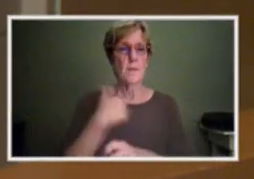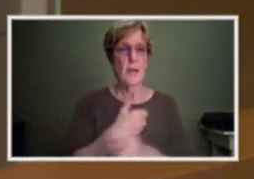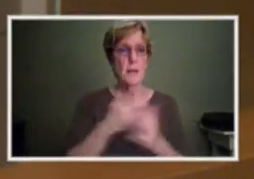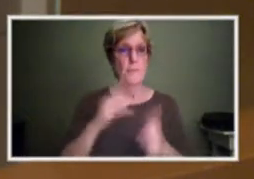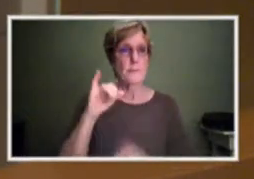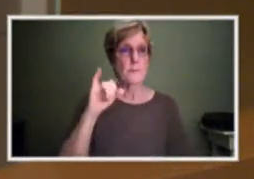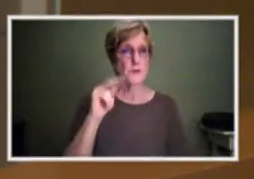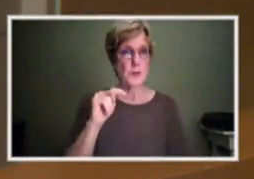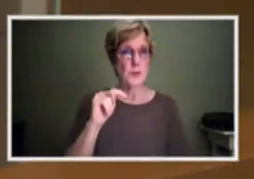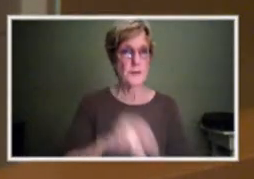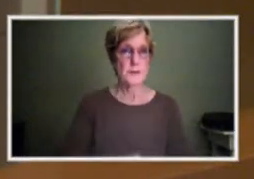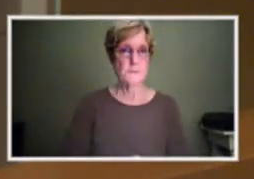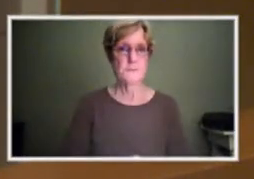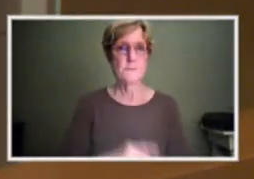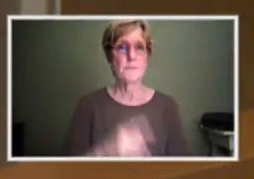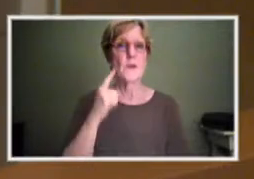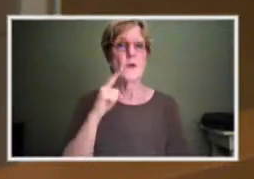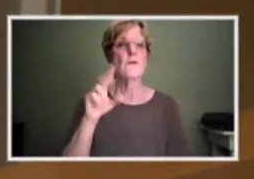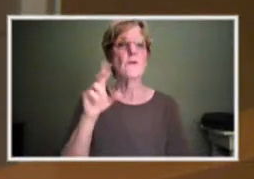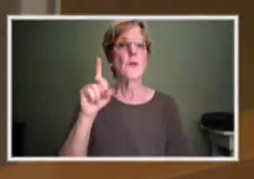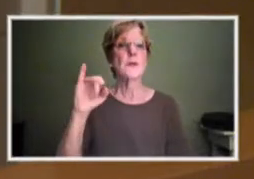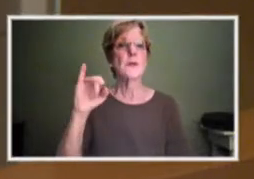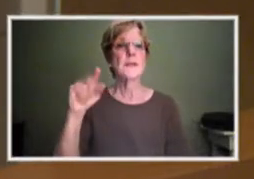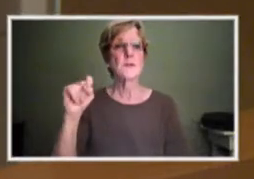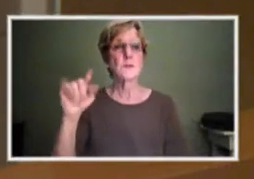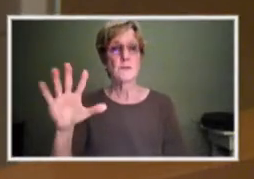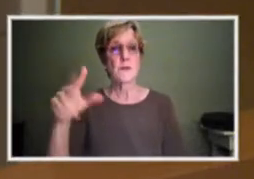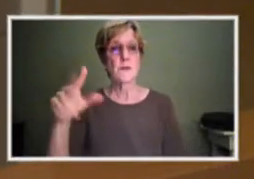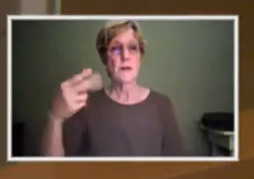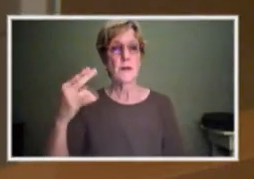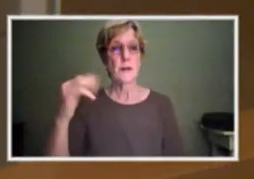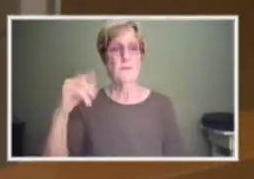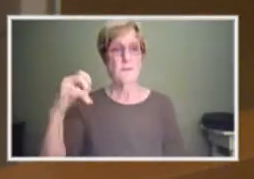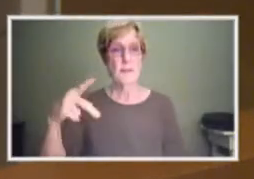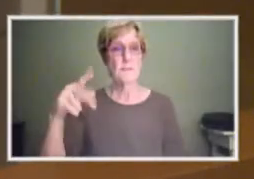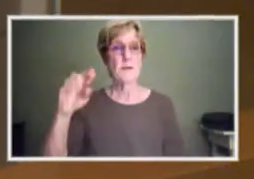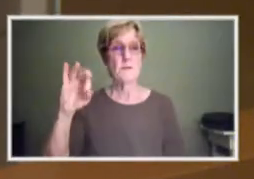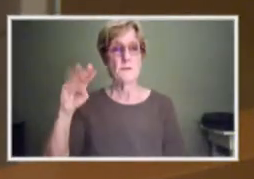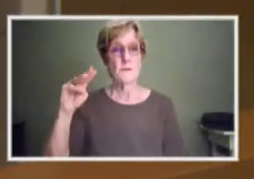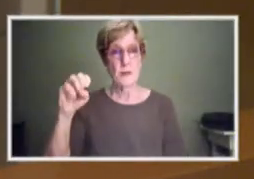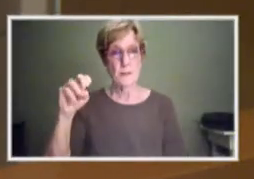Johnson. For District 5, Philip Freeman received